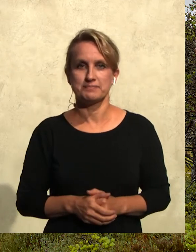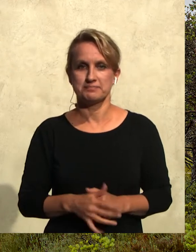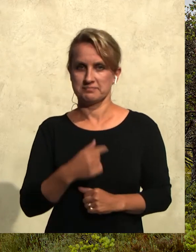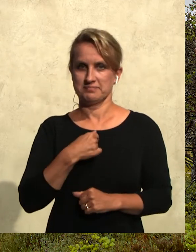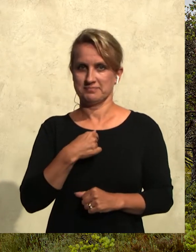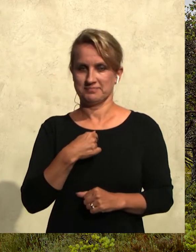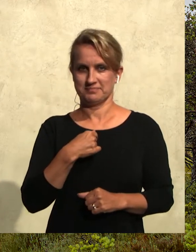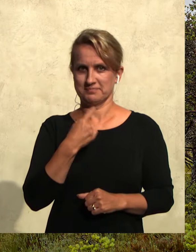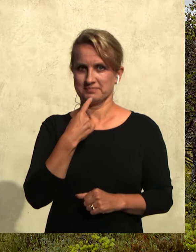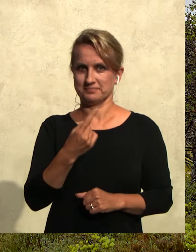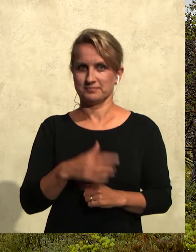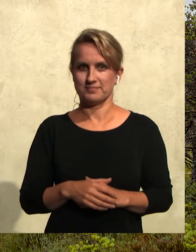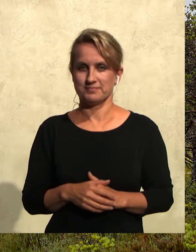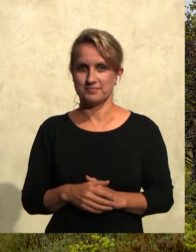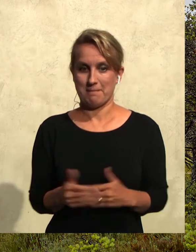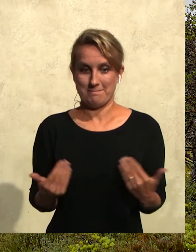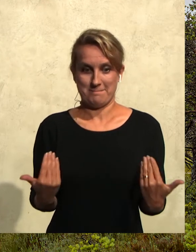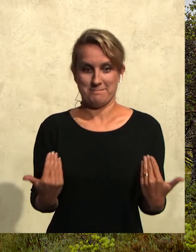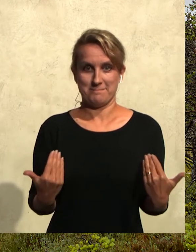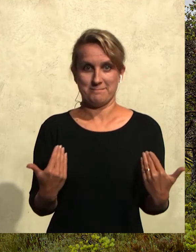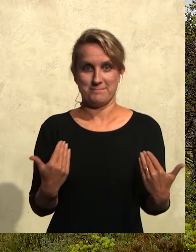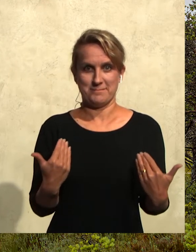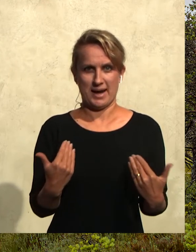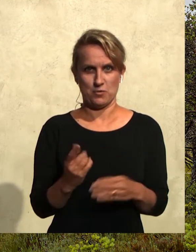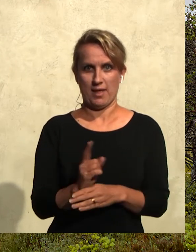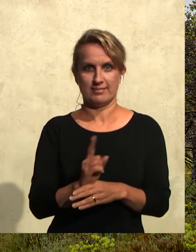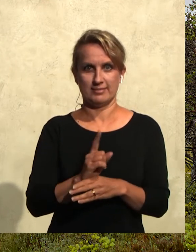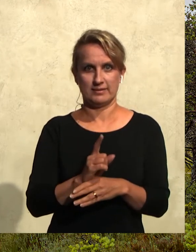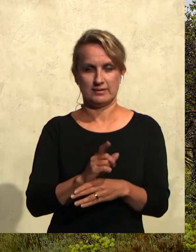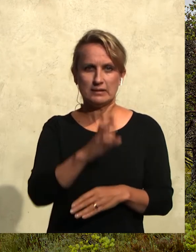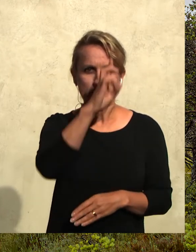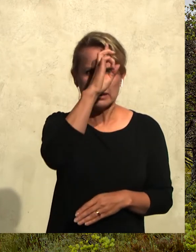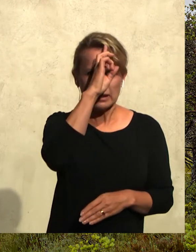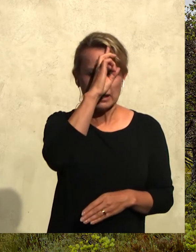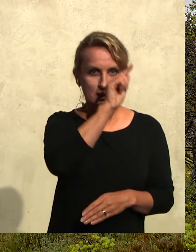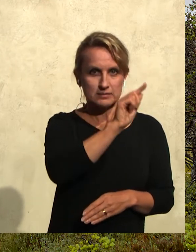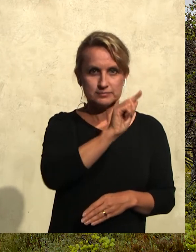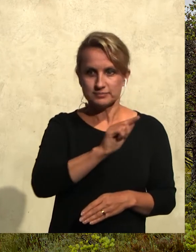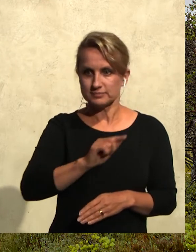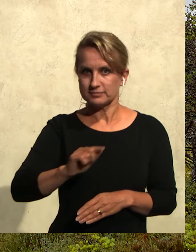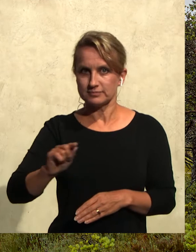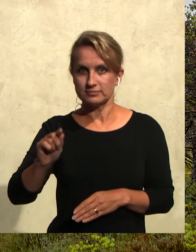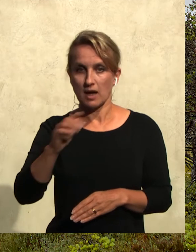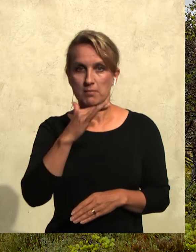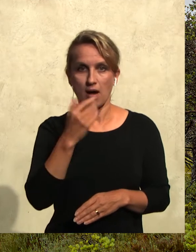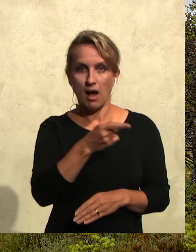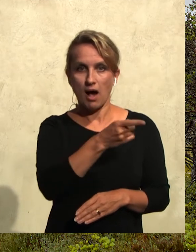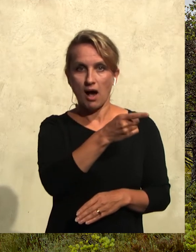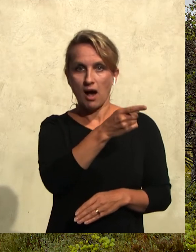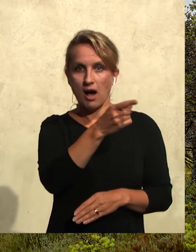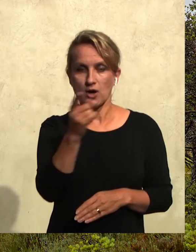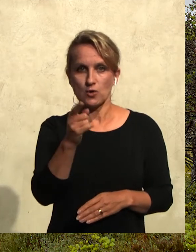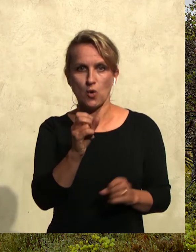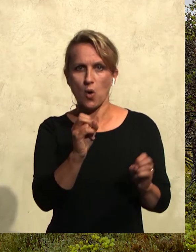in so many countries, we're faced with an invisible threat, right? You can't see it, even though it is out there somewhere.